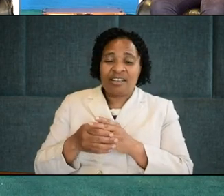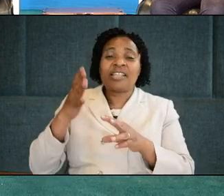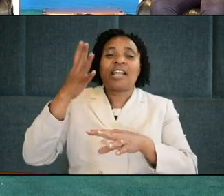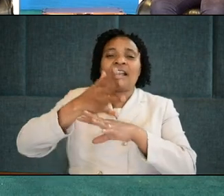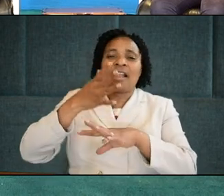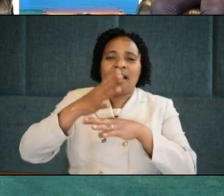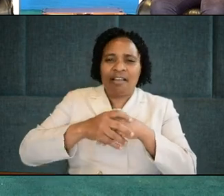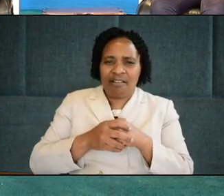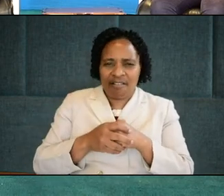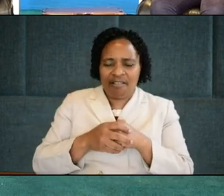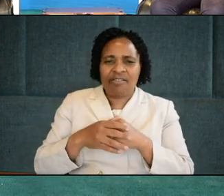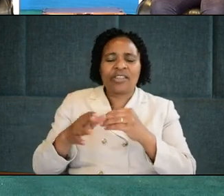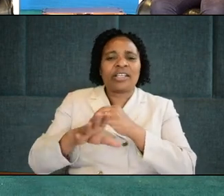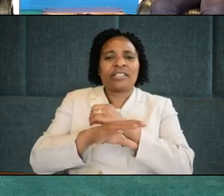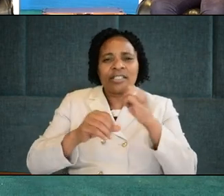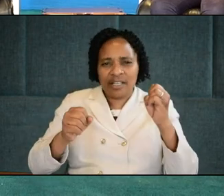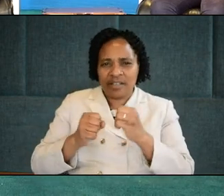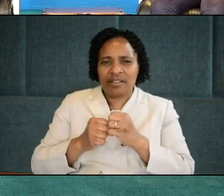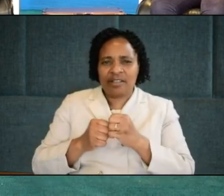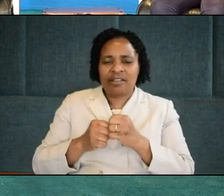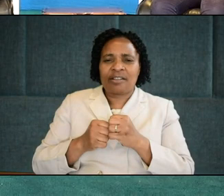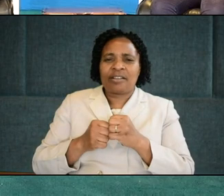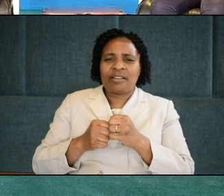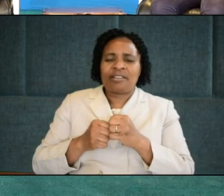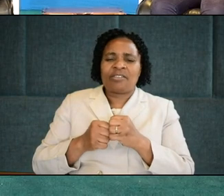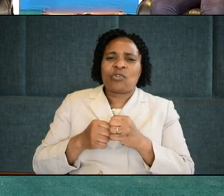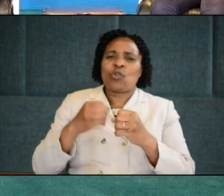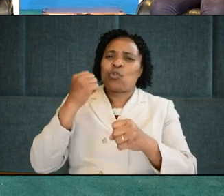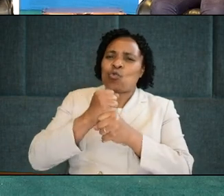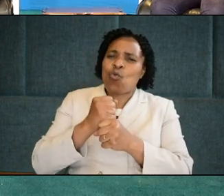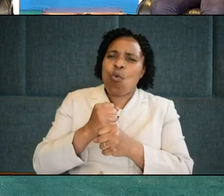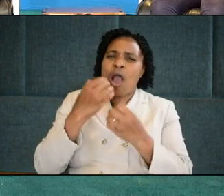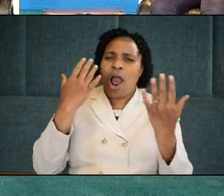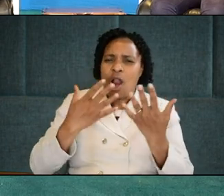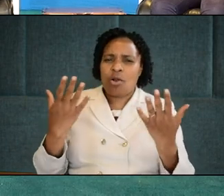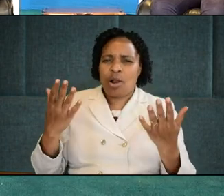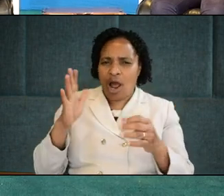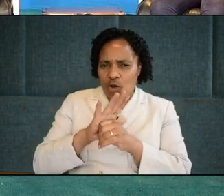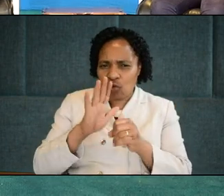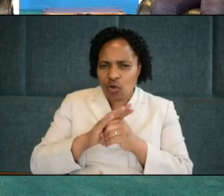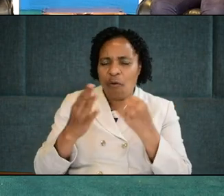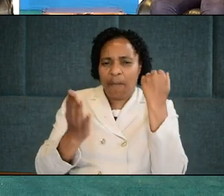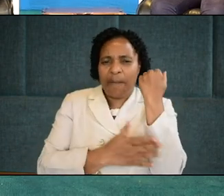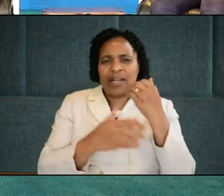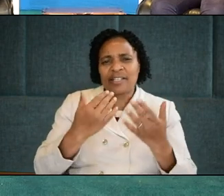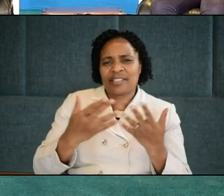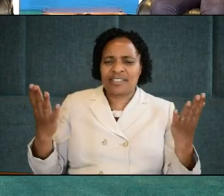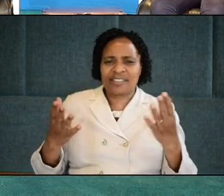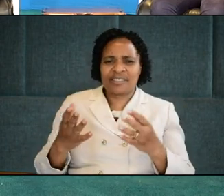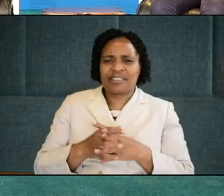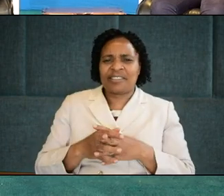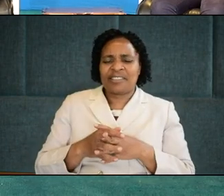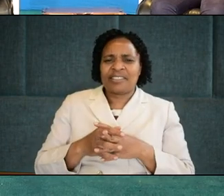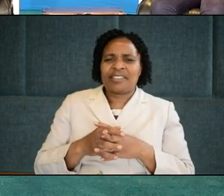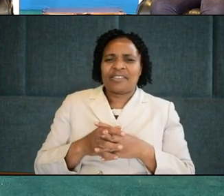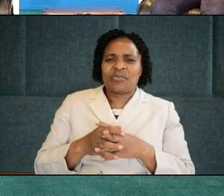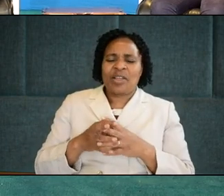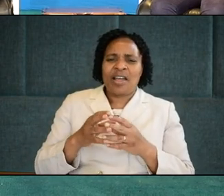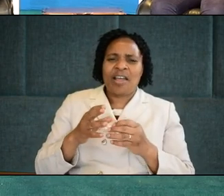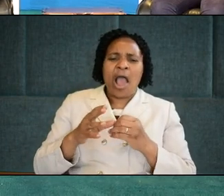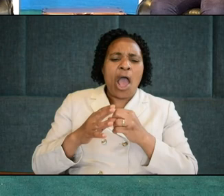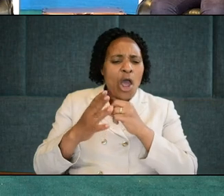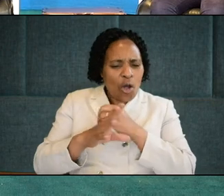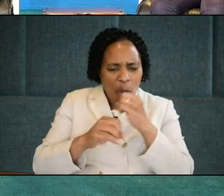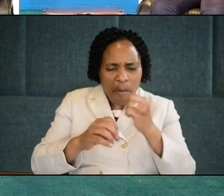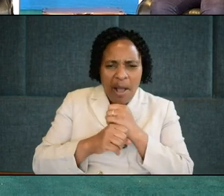lie, they steal, and they just like do a lot of bad stuff. Yeah. So a con man turning a Christian is something that